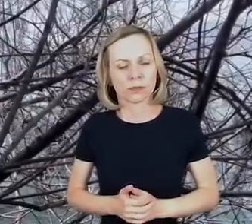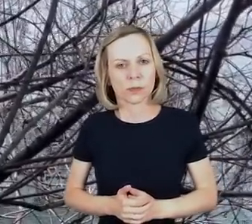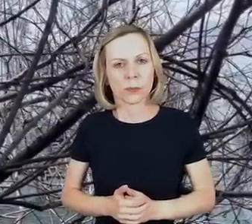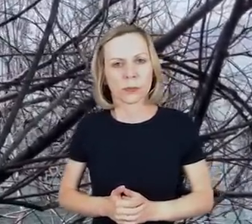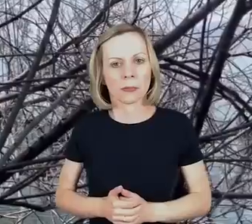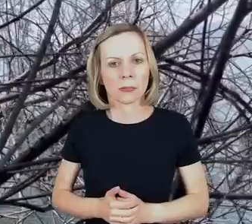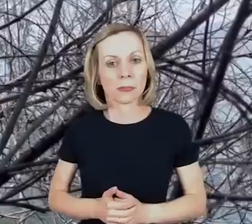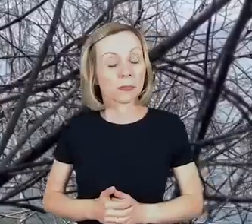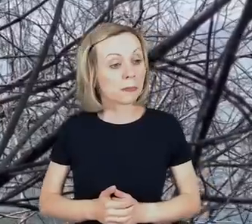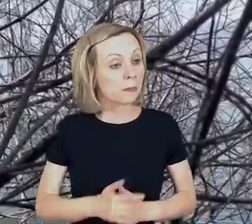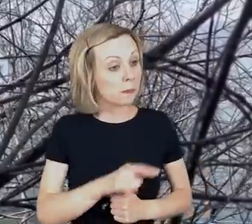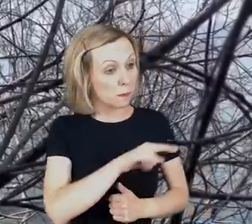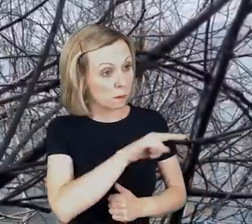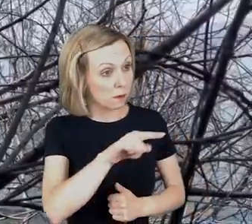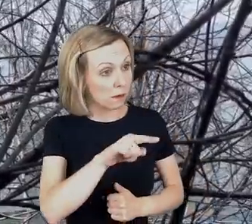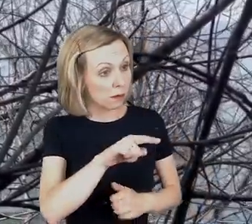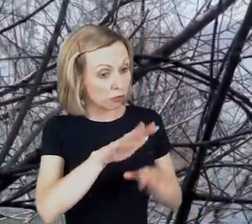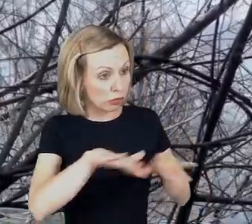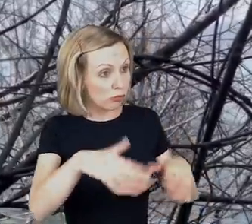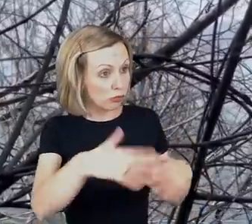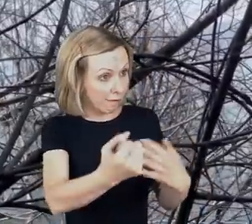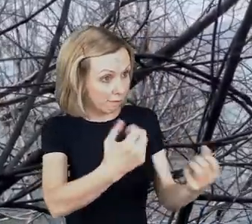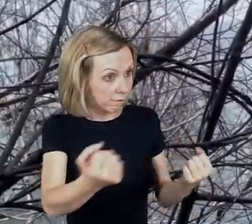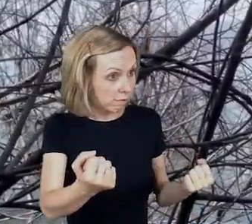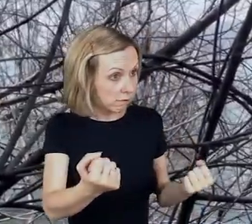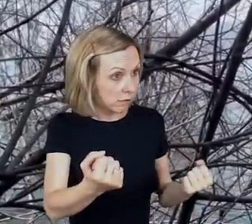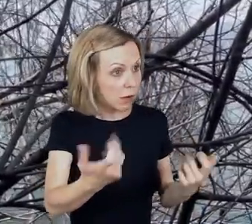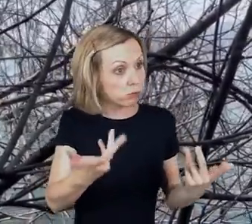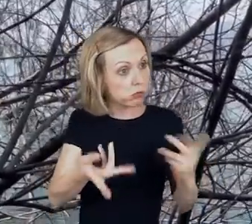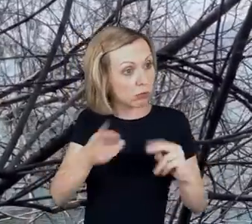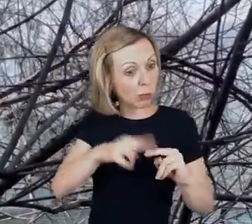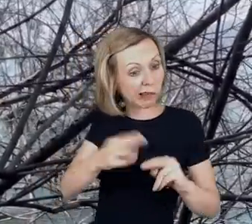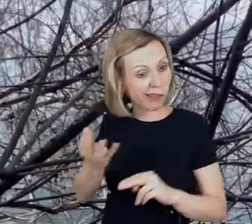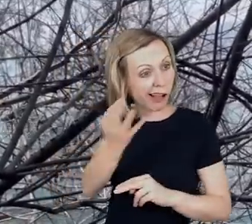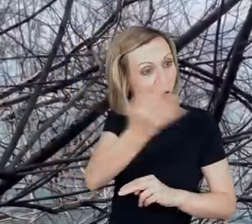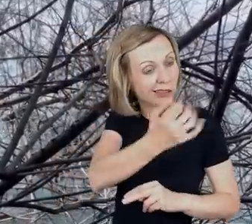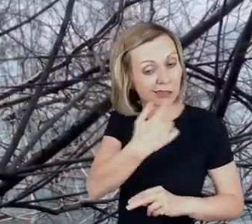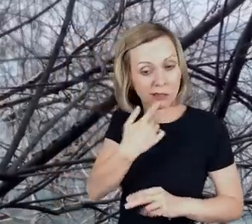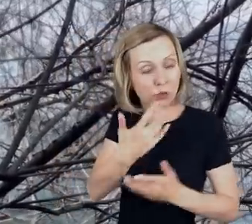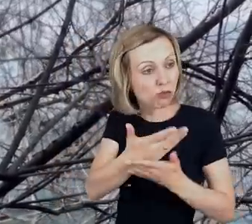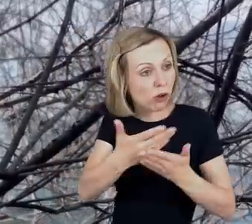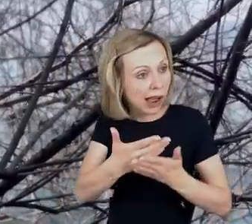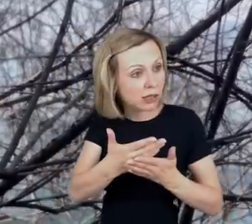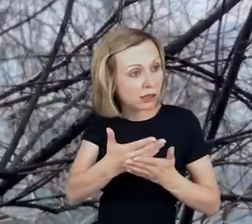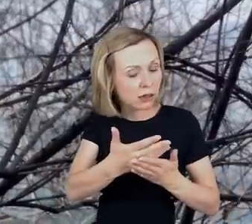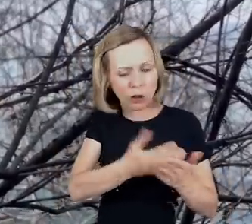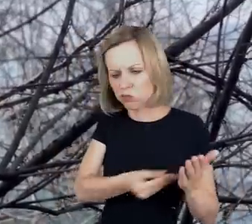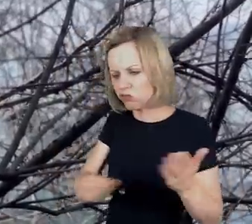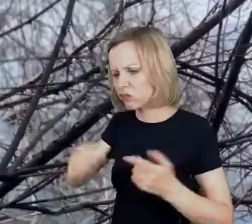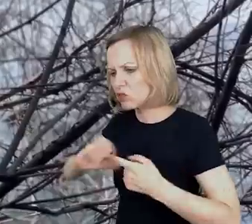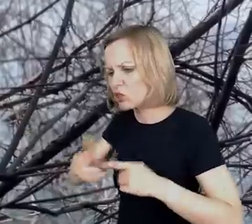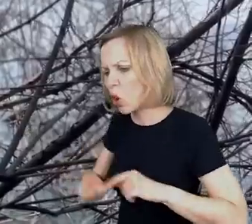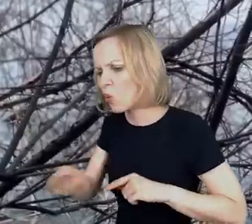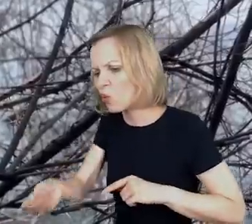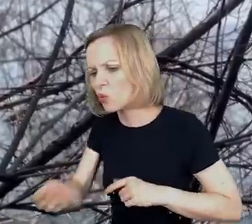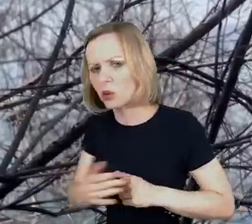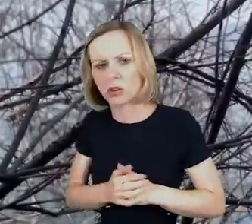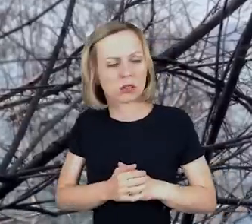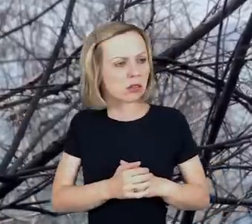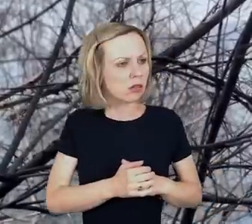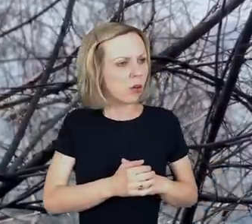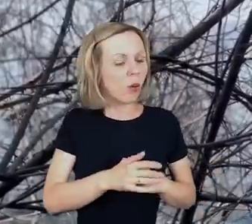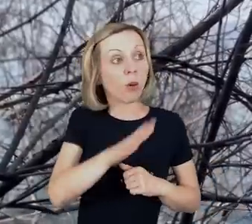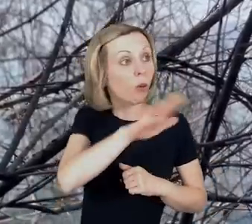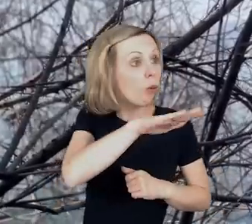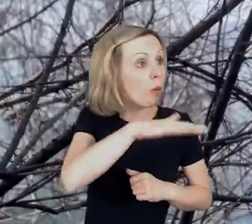Is there anyone among you who will give your child a stone when he asks for bread? Or if your child asks for a fish, will